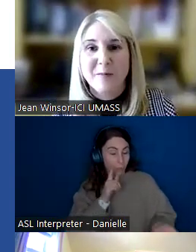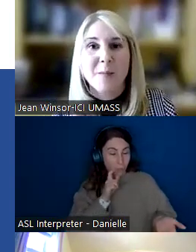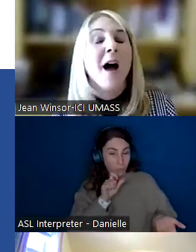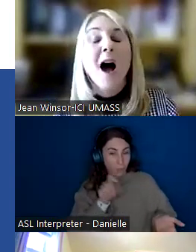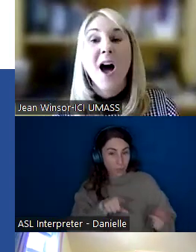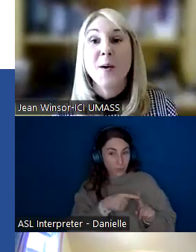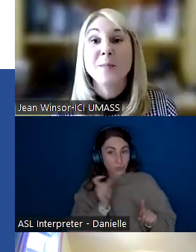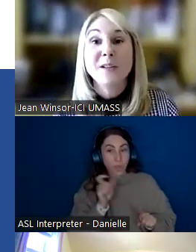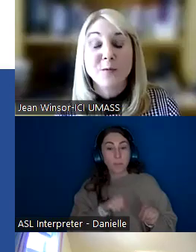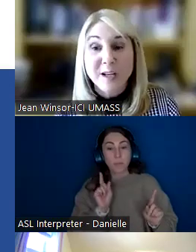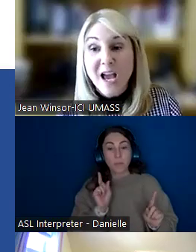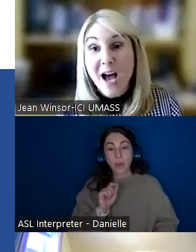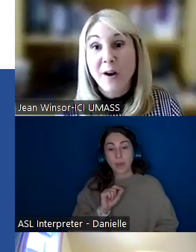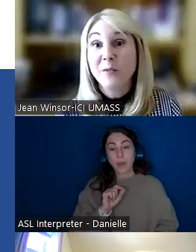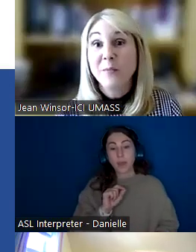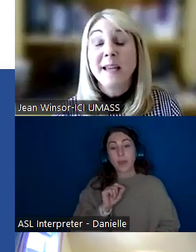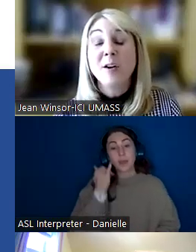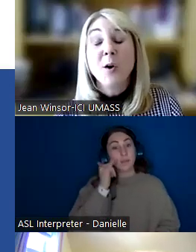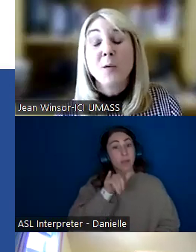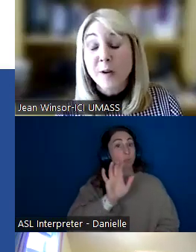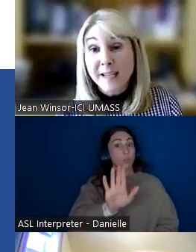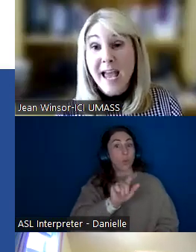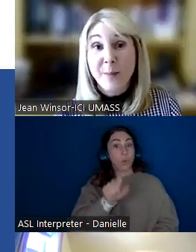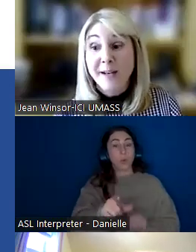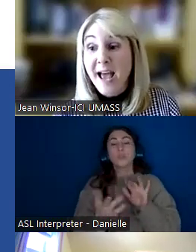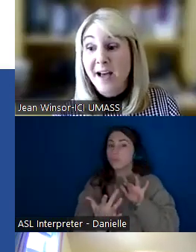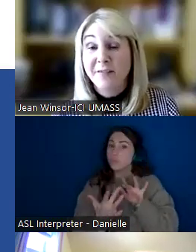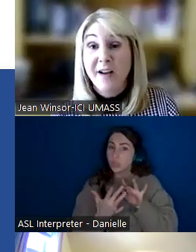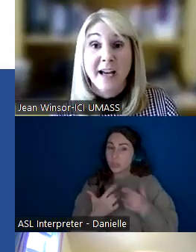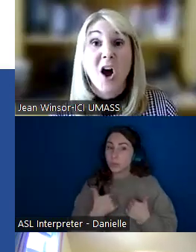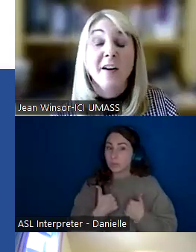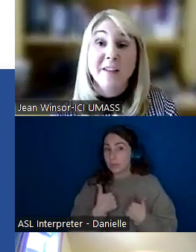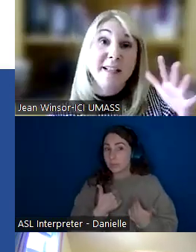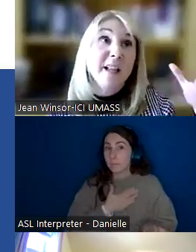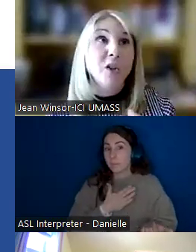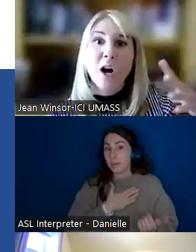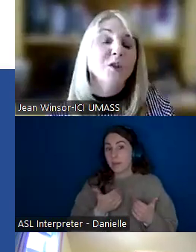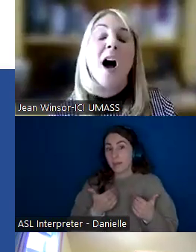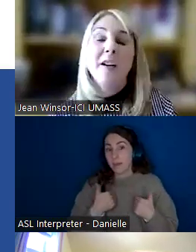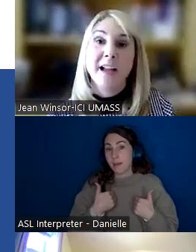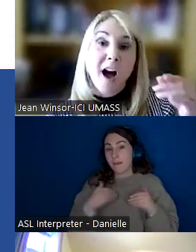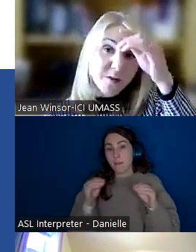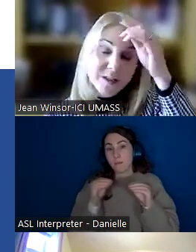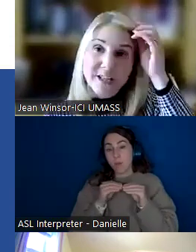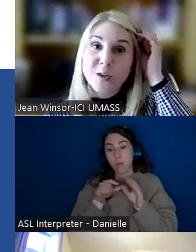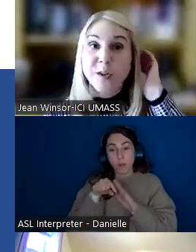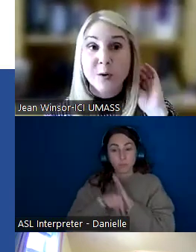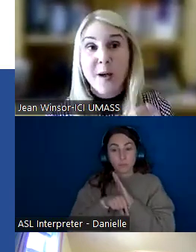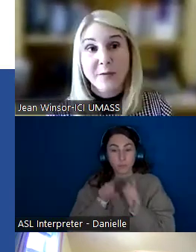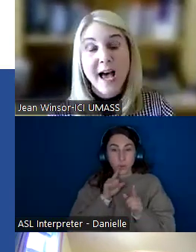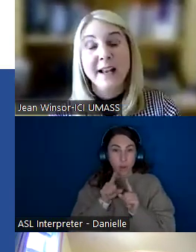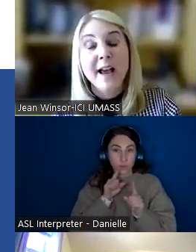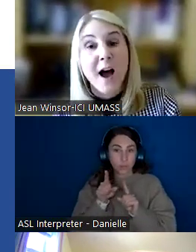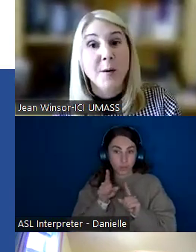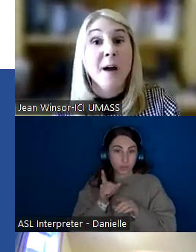directly came from, to reach out, I would be really happy to have a larger offline conversation with you